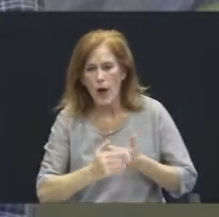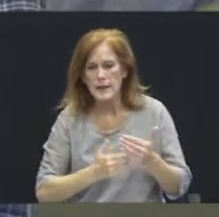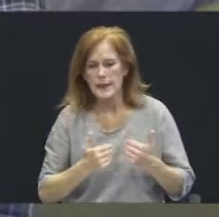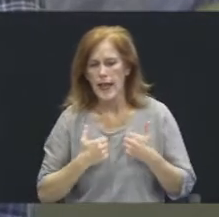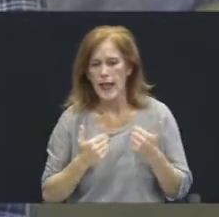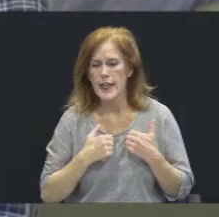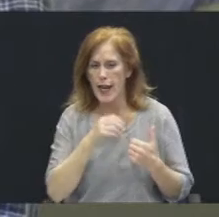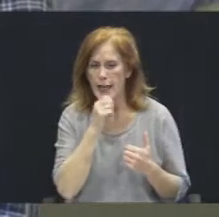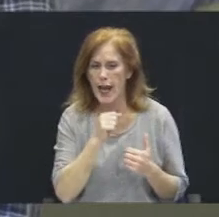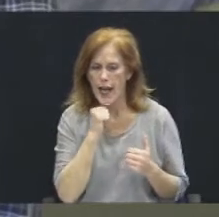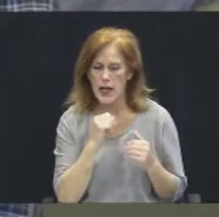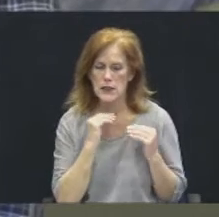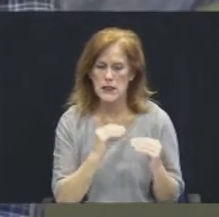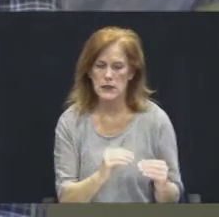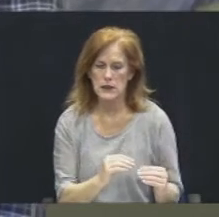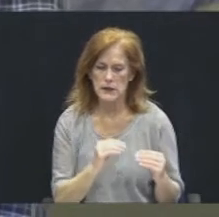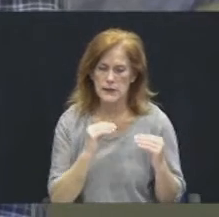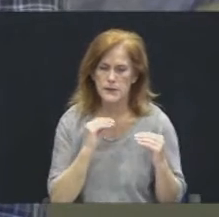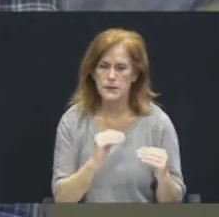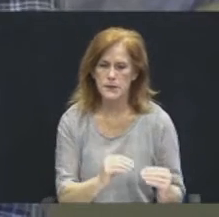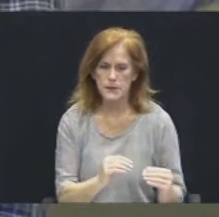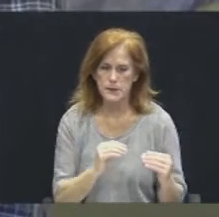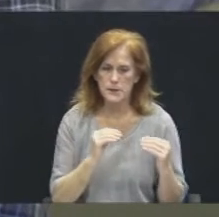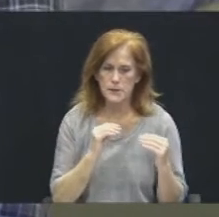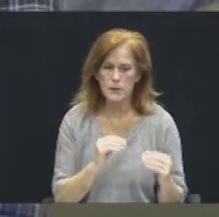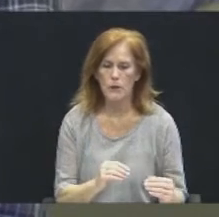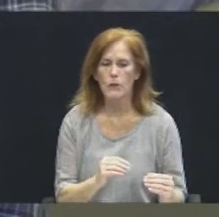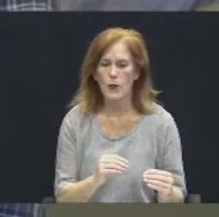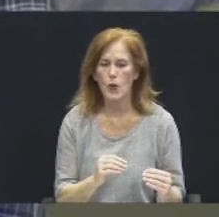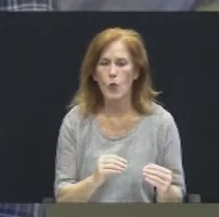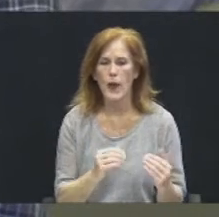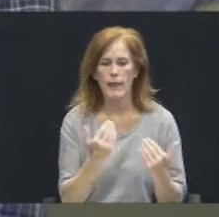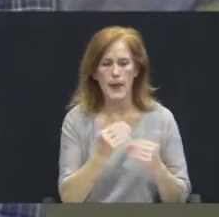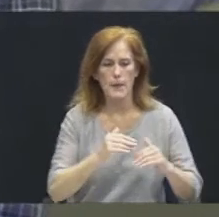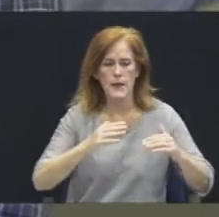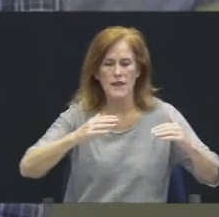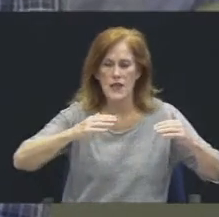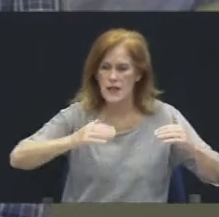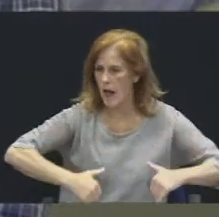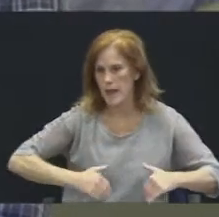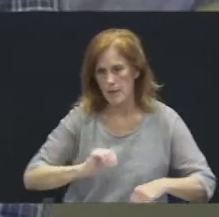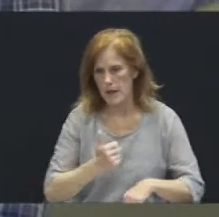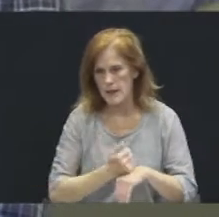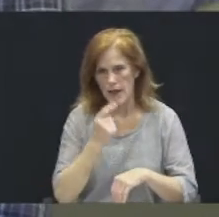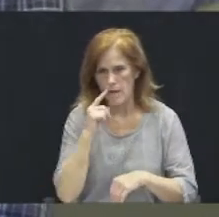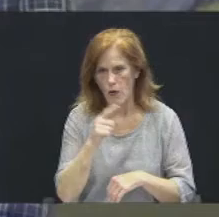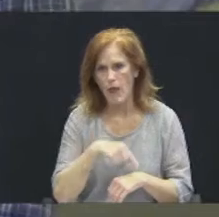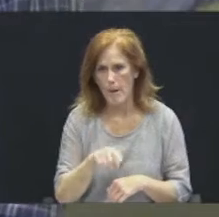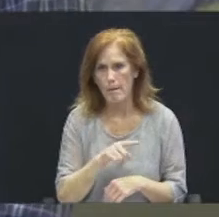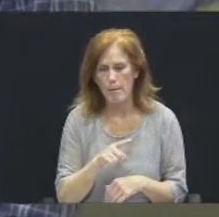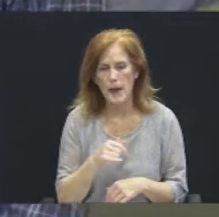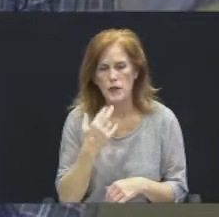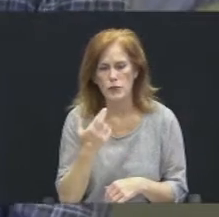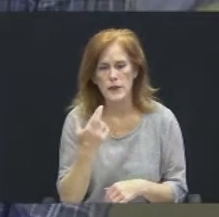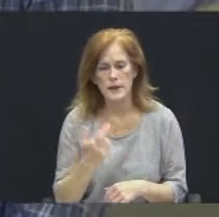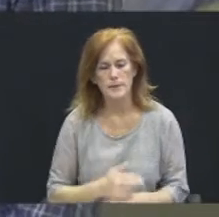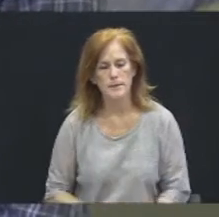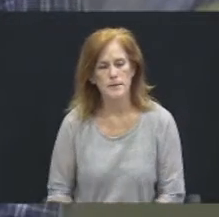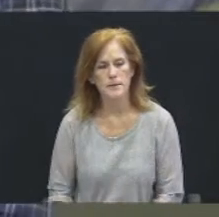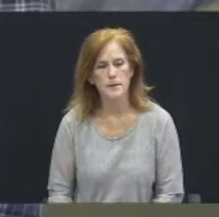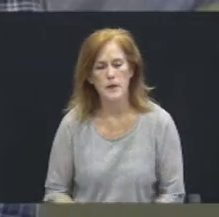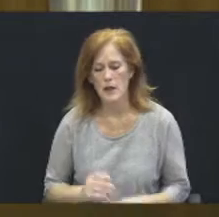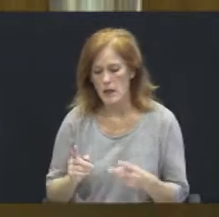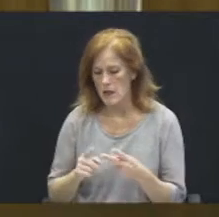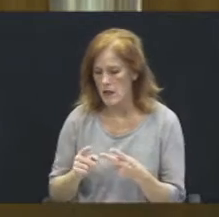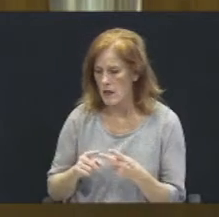young age when limitations haven't been put on them yet. Great. And then there